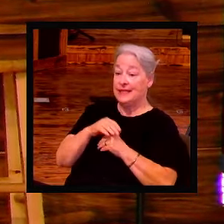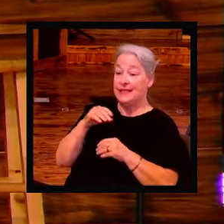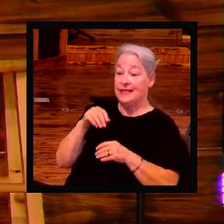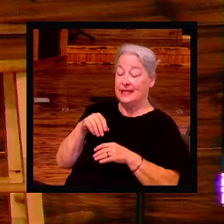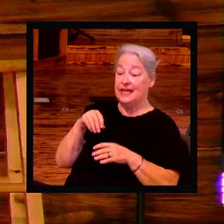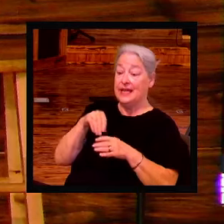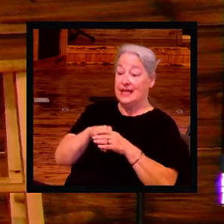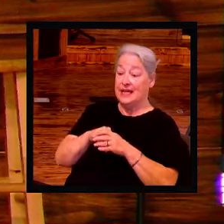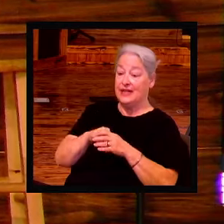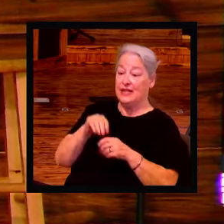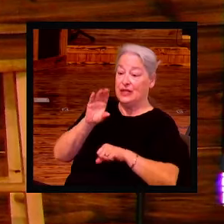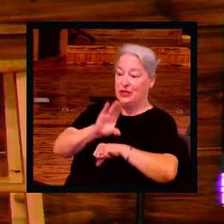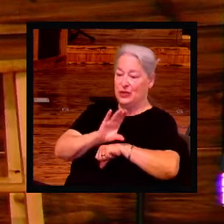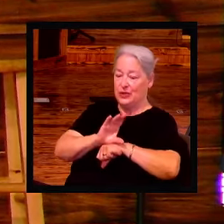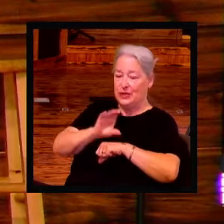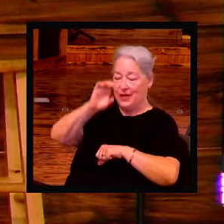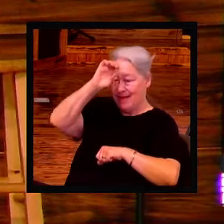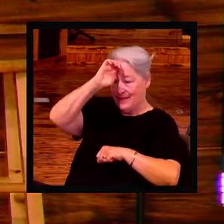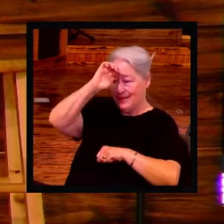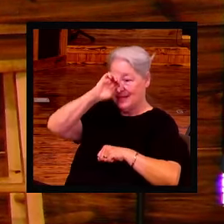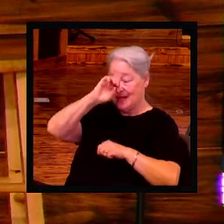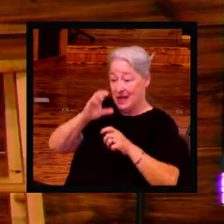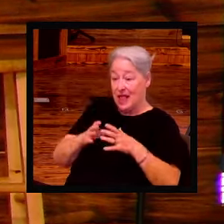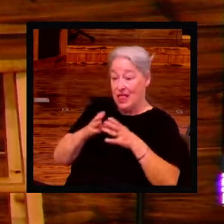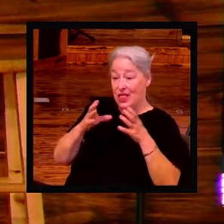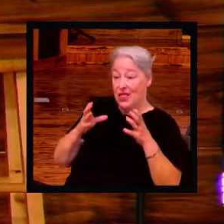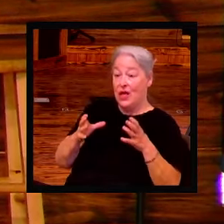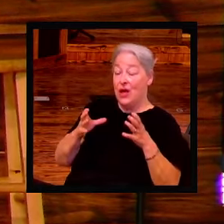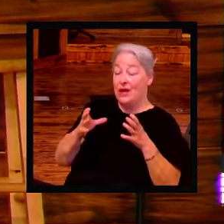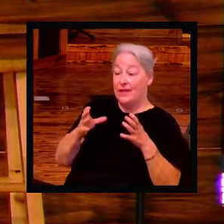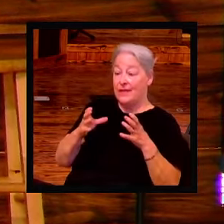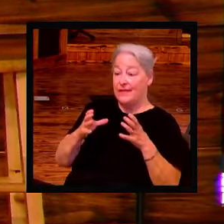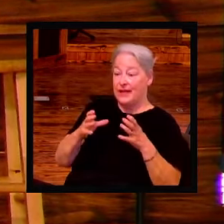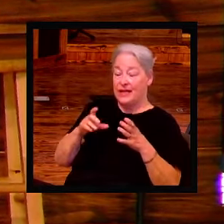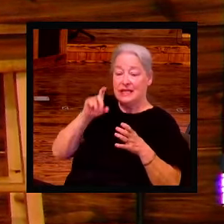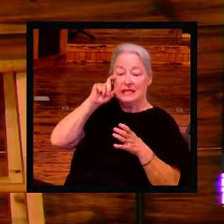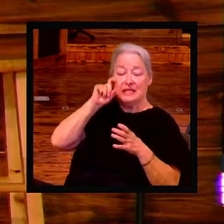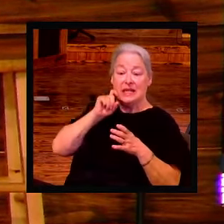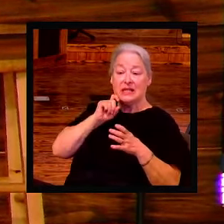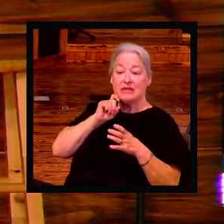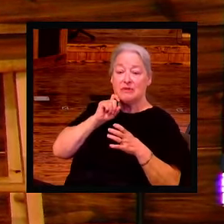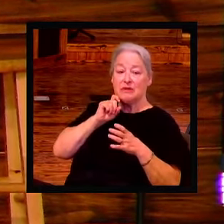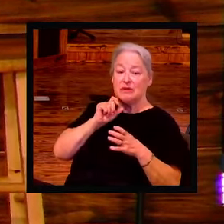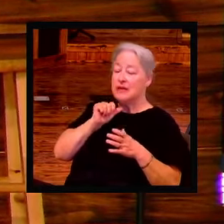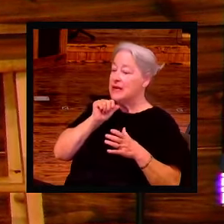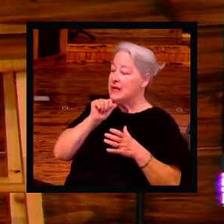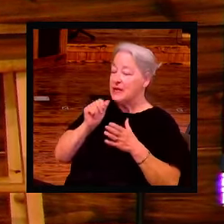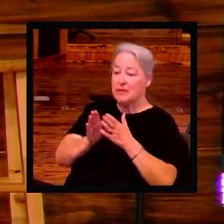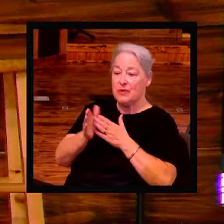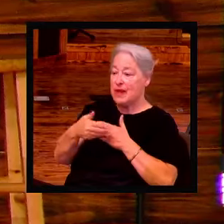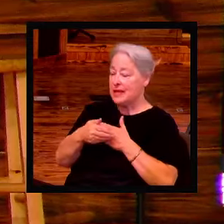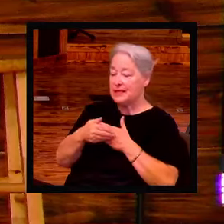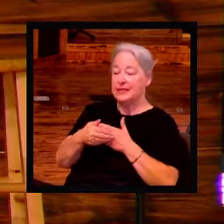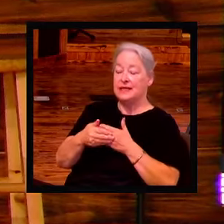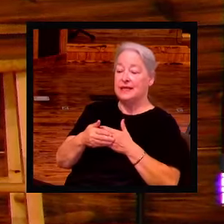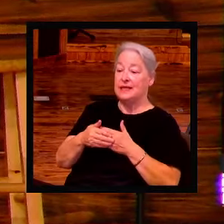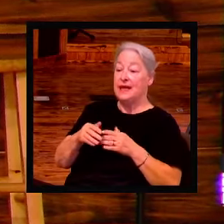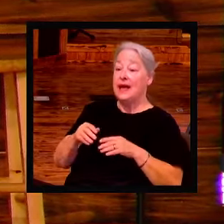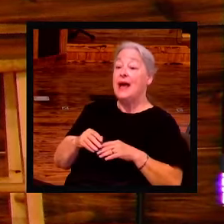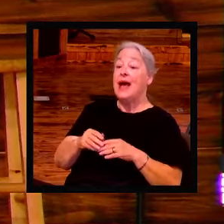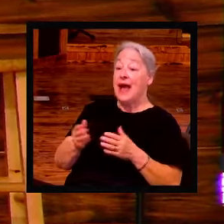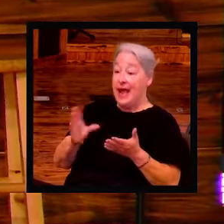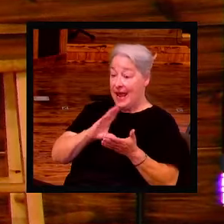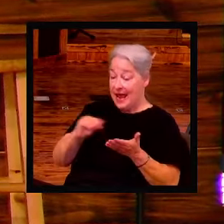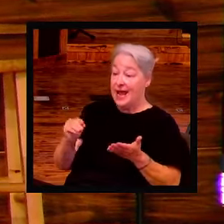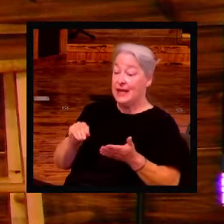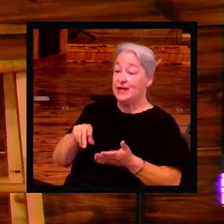of sexual immorality going on in the church of Ephesus, along with witchcraft, and that's a part of the testimony. You just had to get with